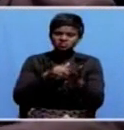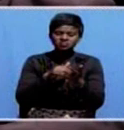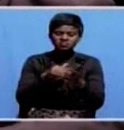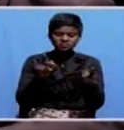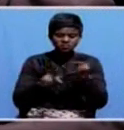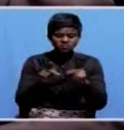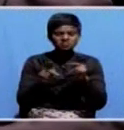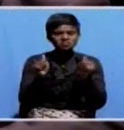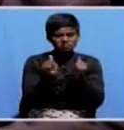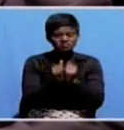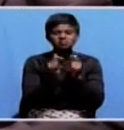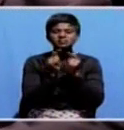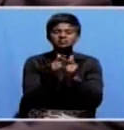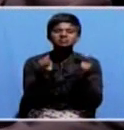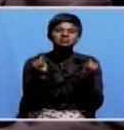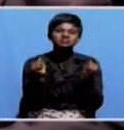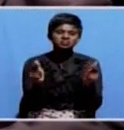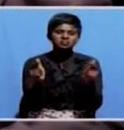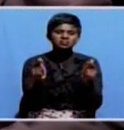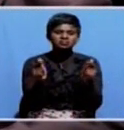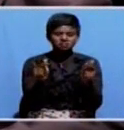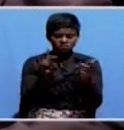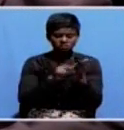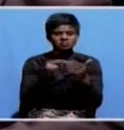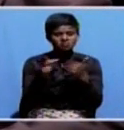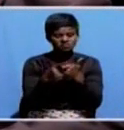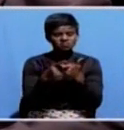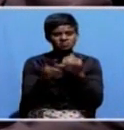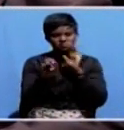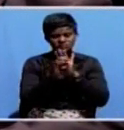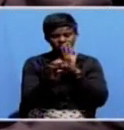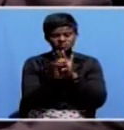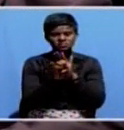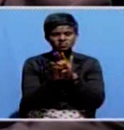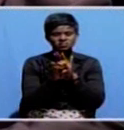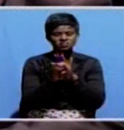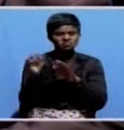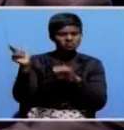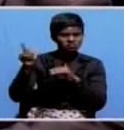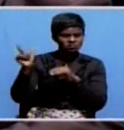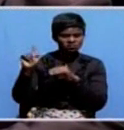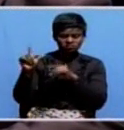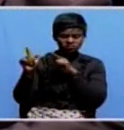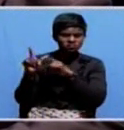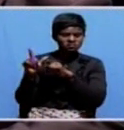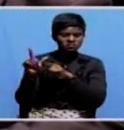with a colossal program like the MMD did,